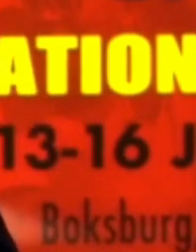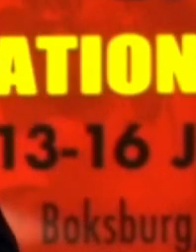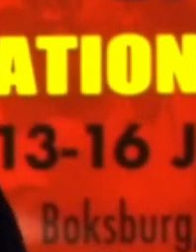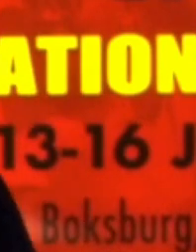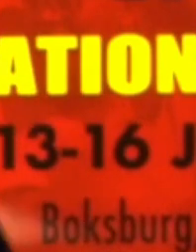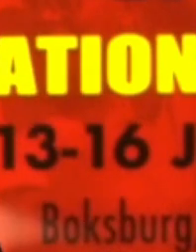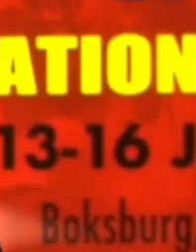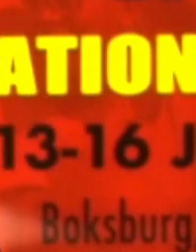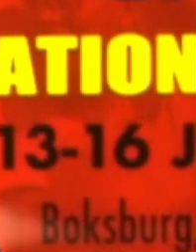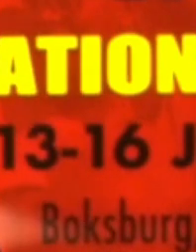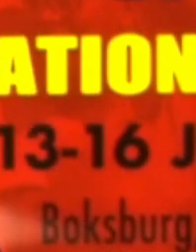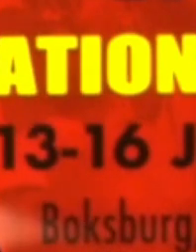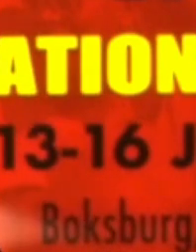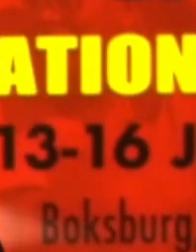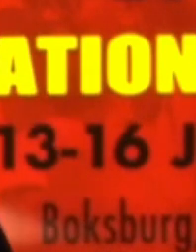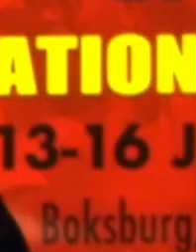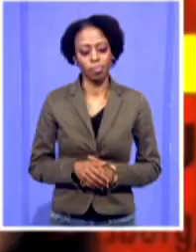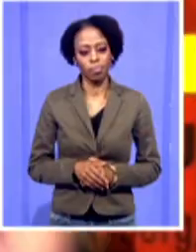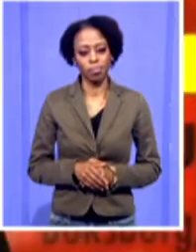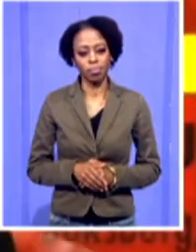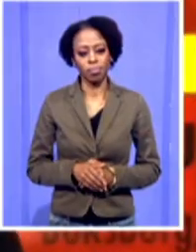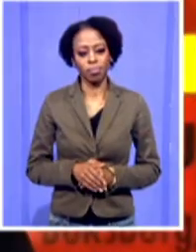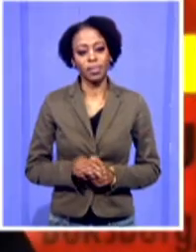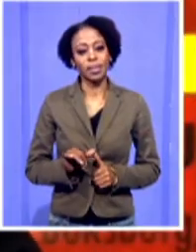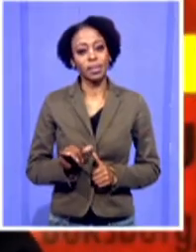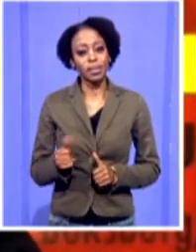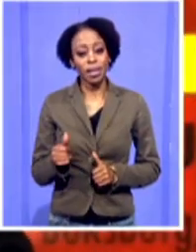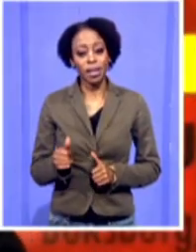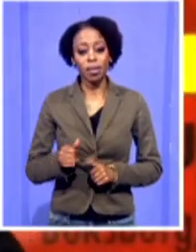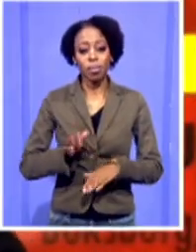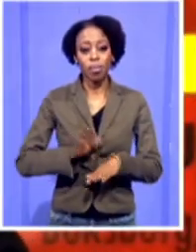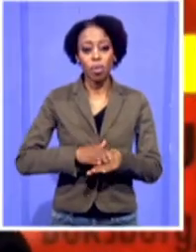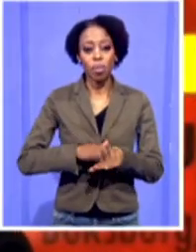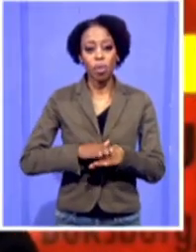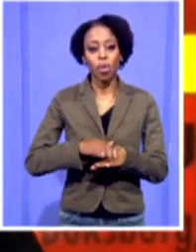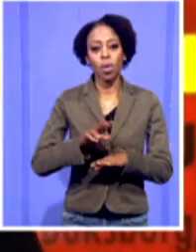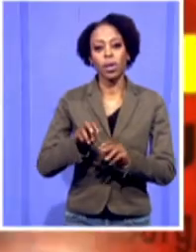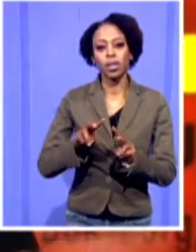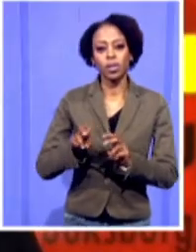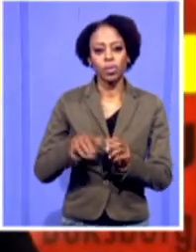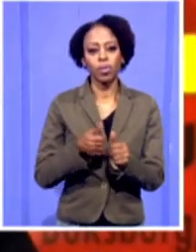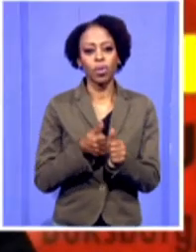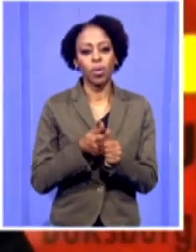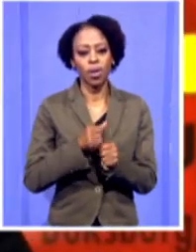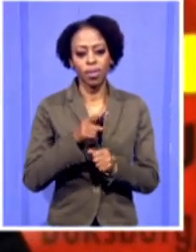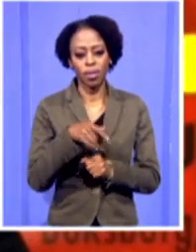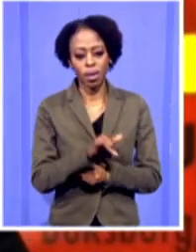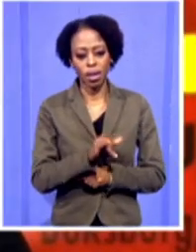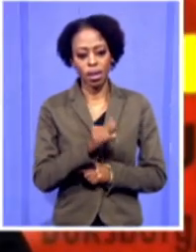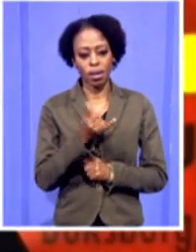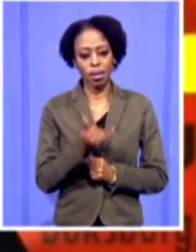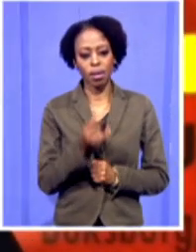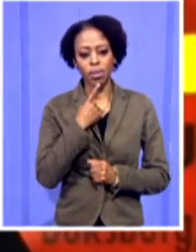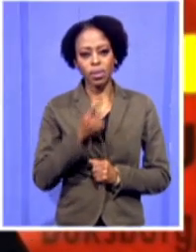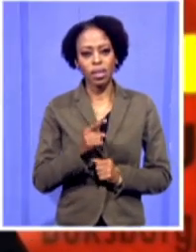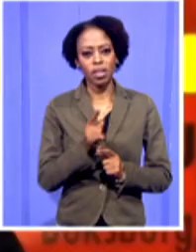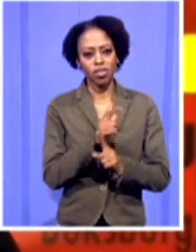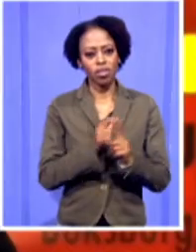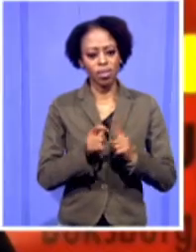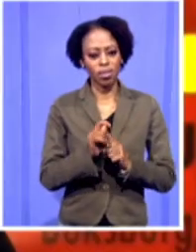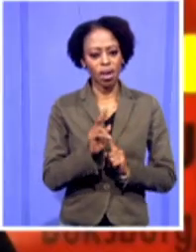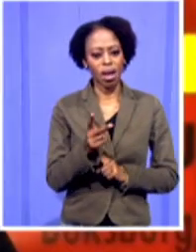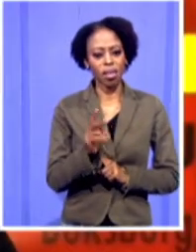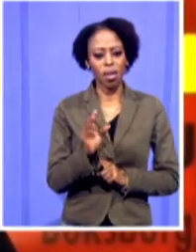thing to be presented. Then all other issues follow. So to say there's a particular tradition, that's